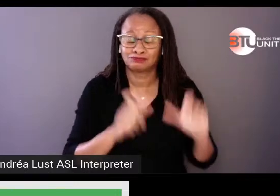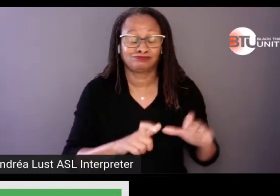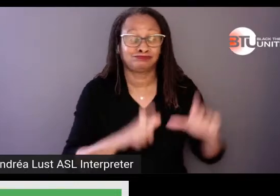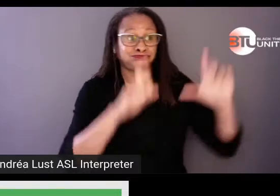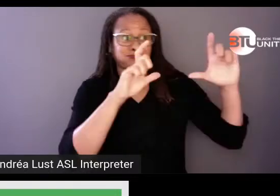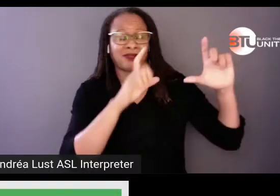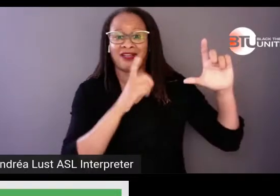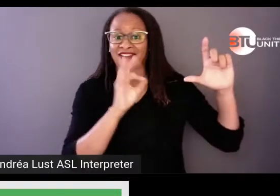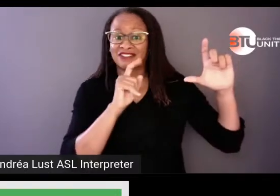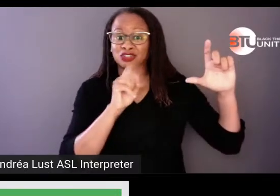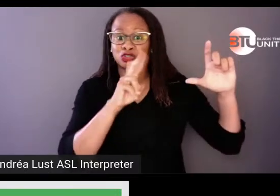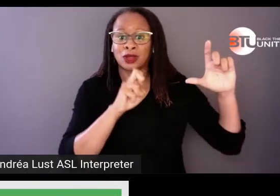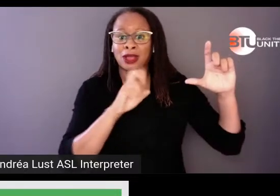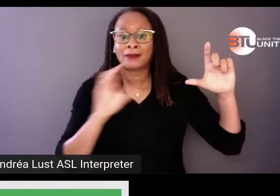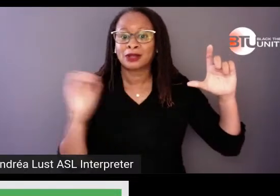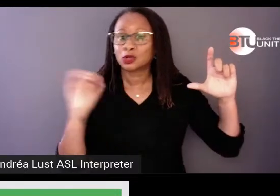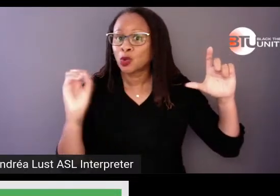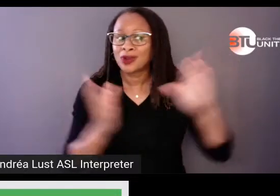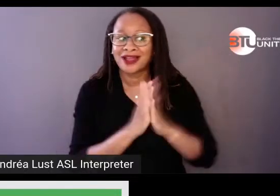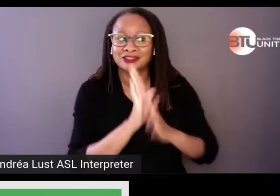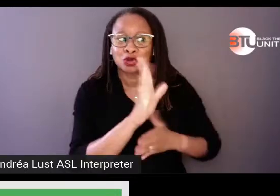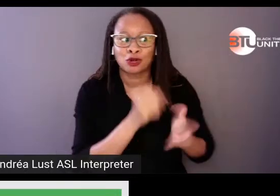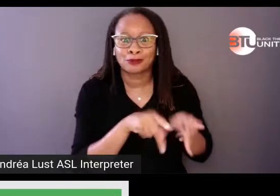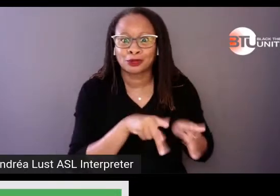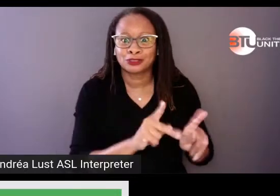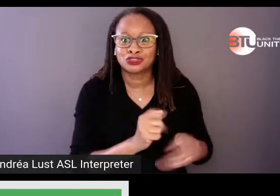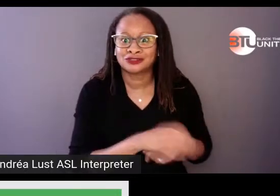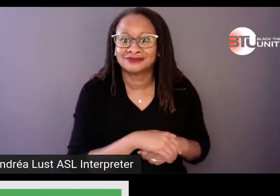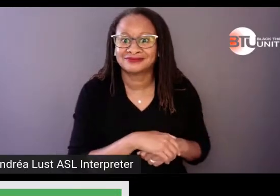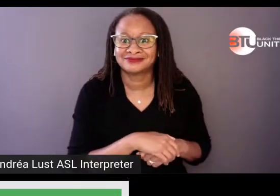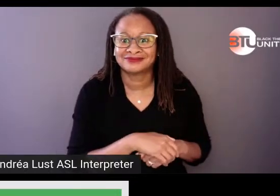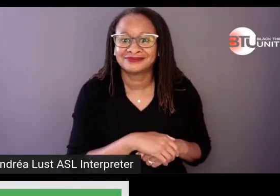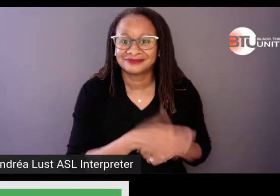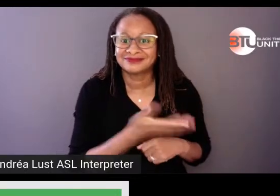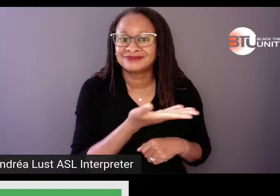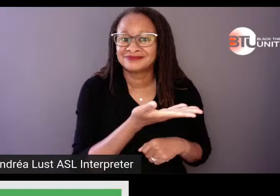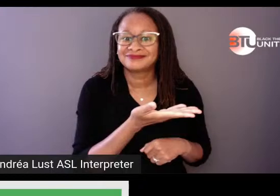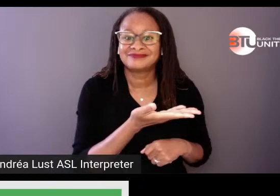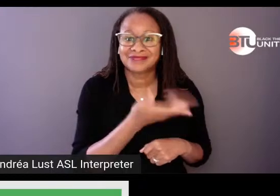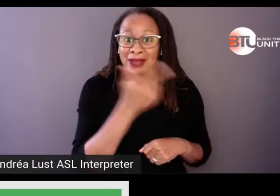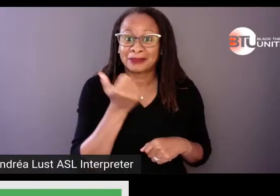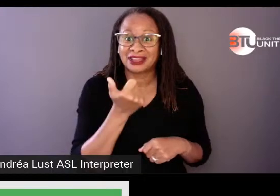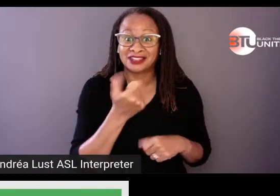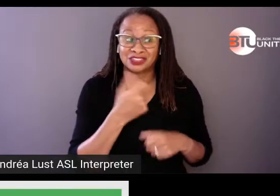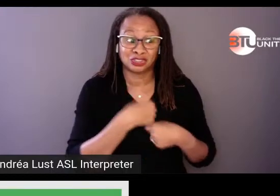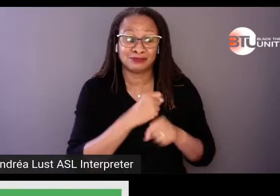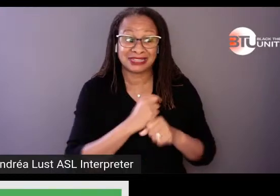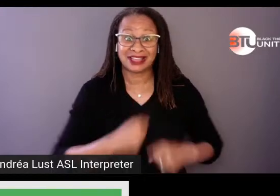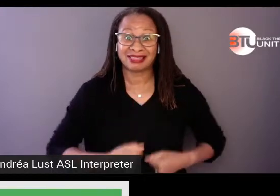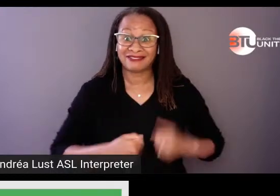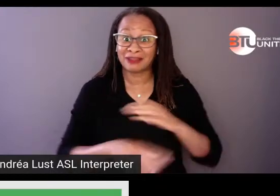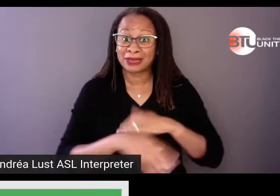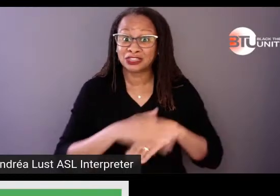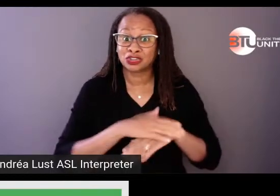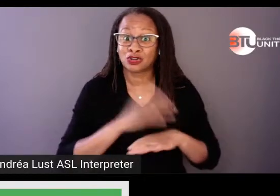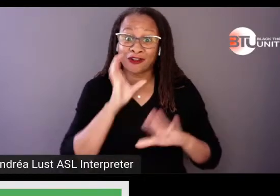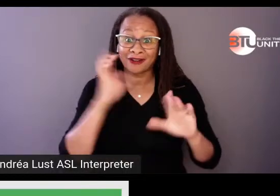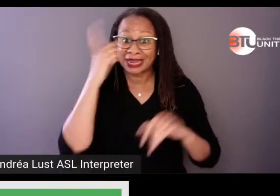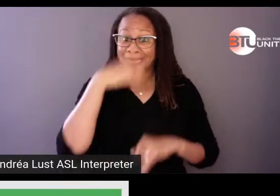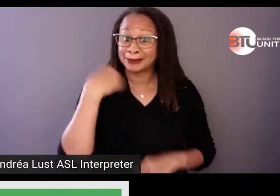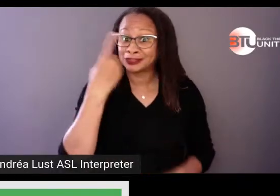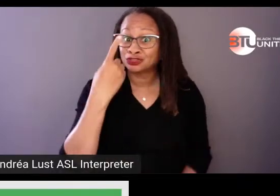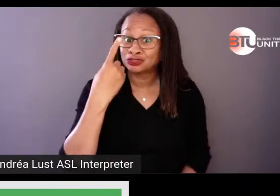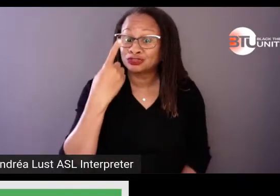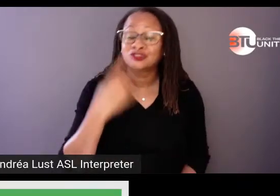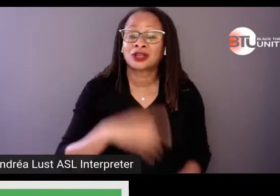but no one ever asked her permission. And she, because she makes a living based on her image,